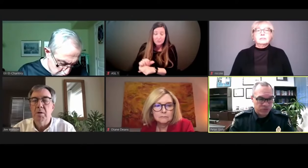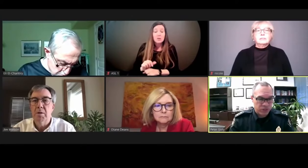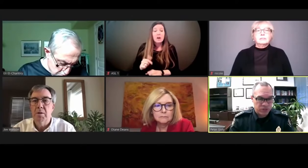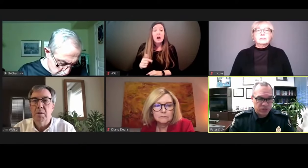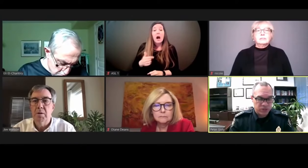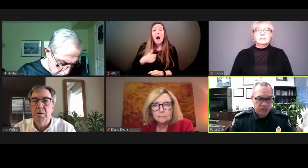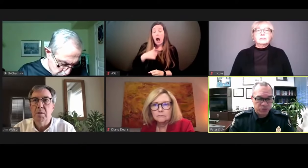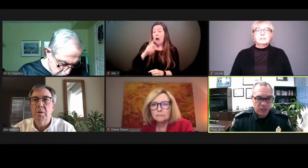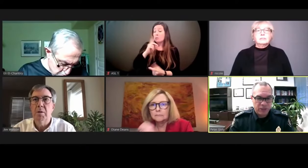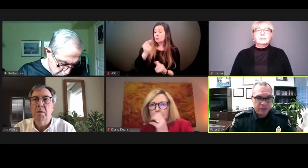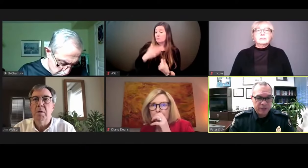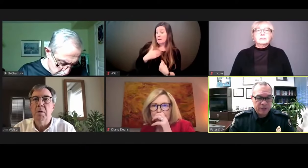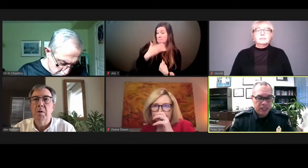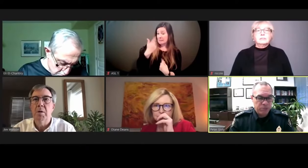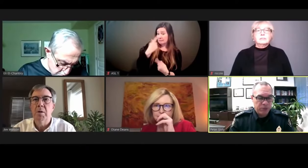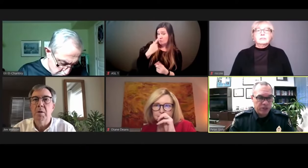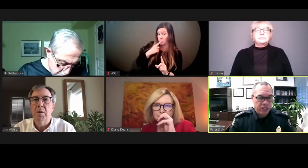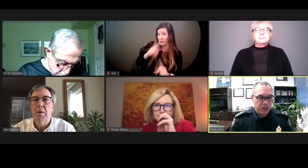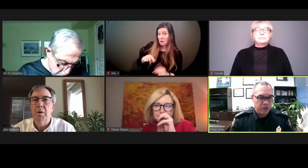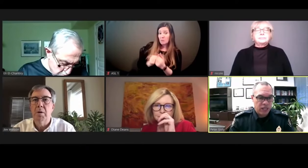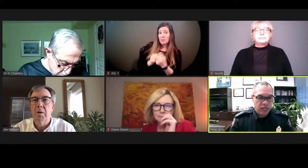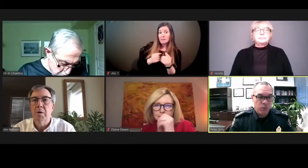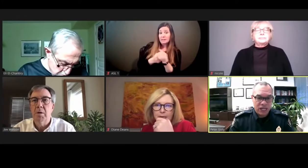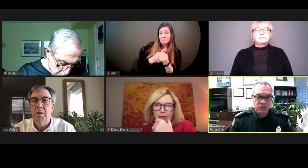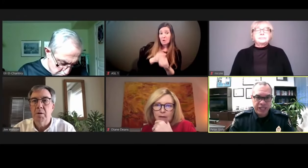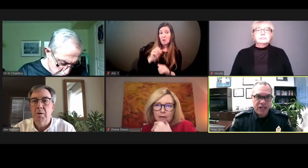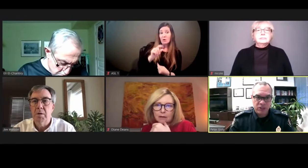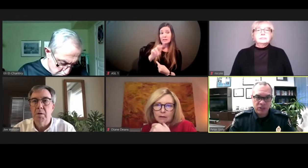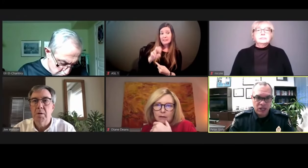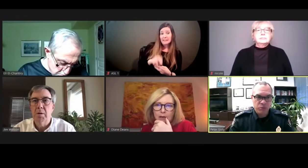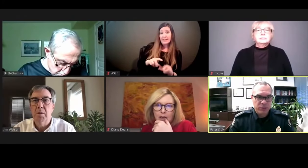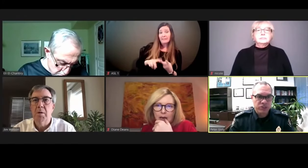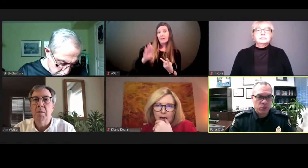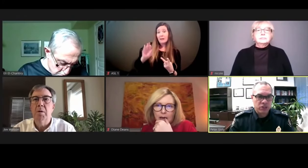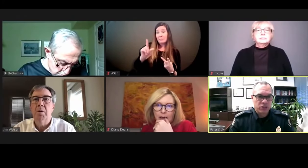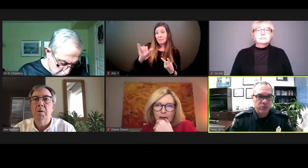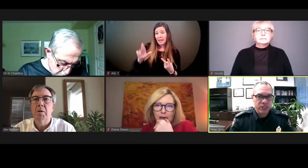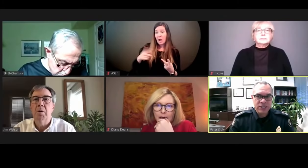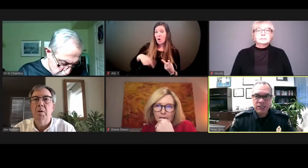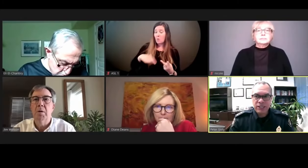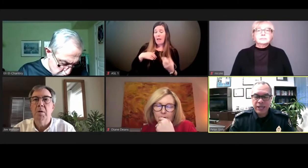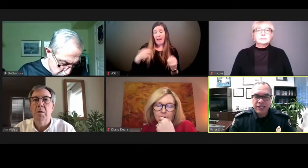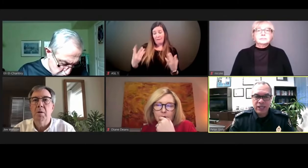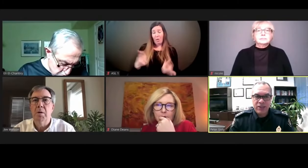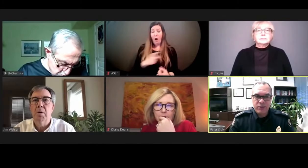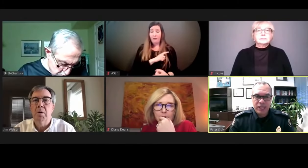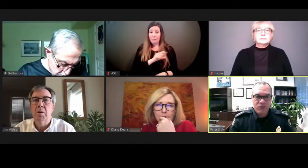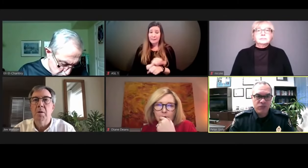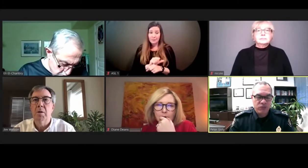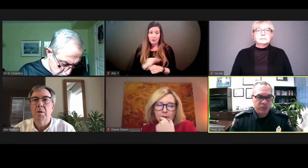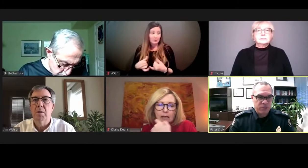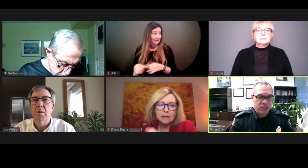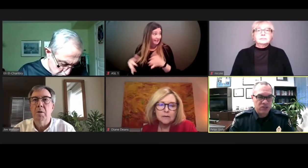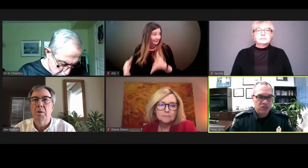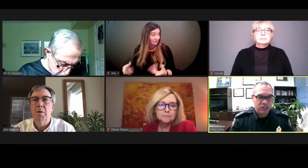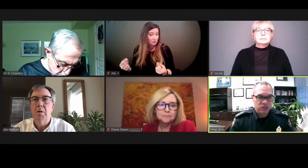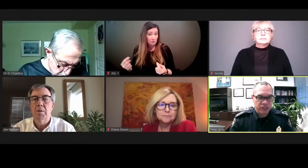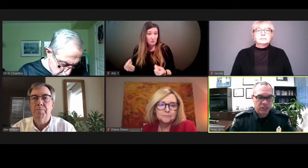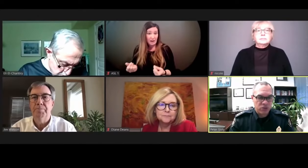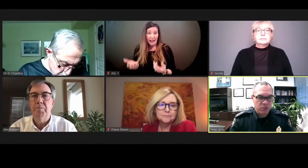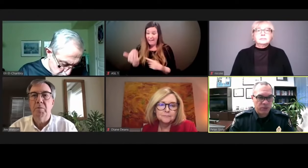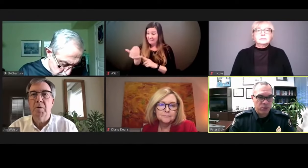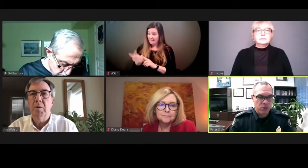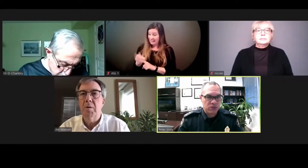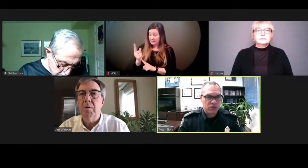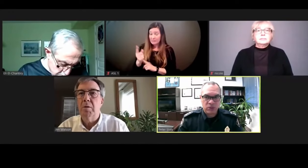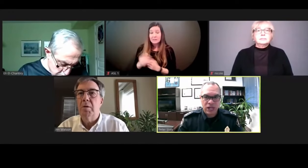Trish Ferguson, Steve Bell, Blair Dunker. We actually have a lot of police work to do, and every 15 minutes is actually